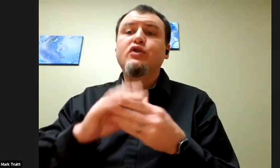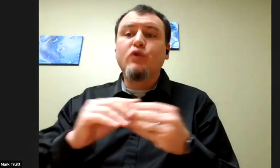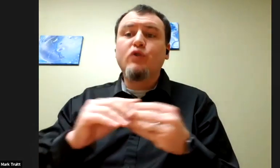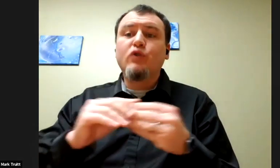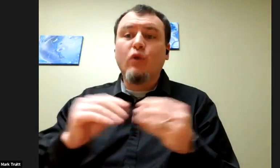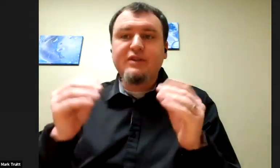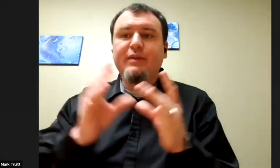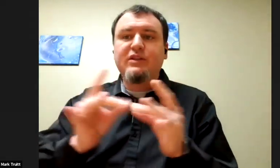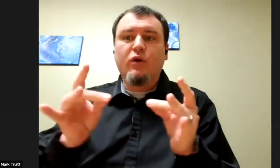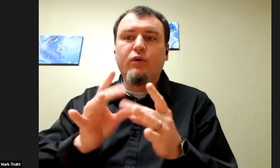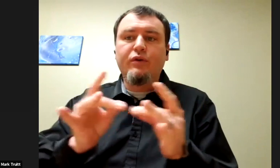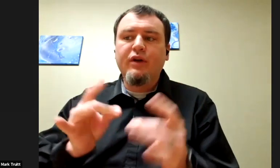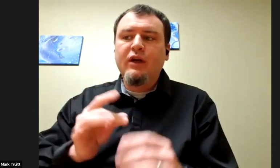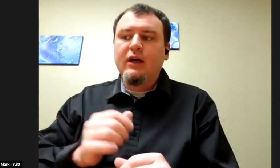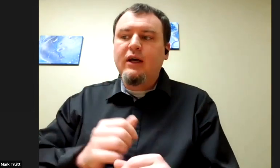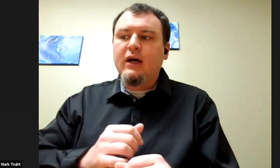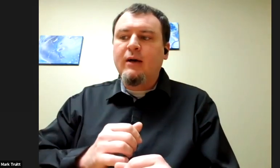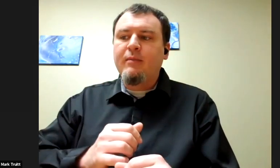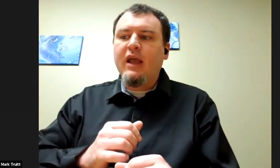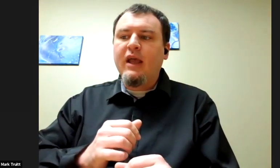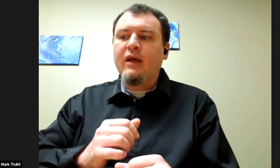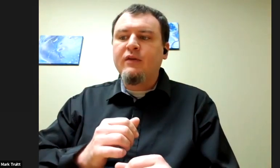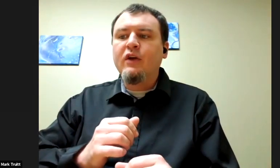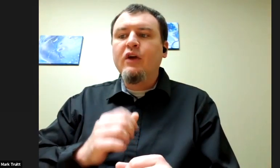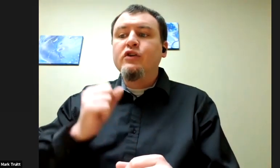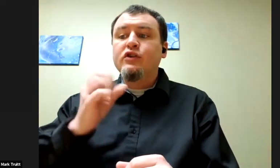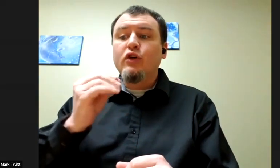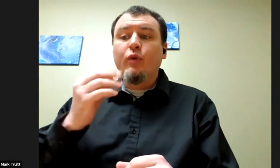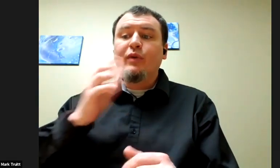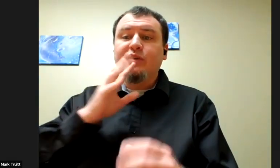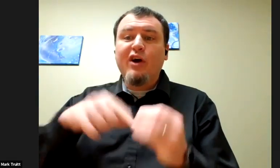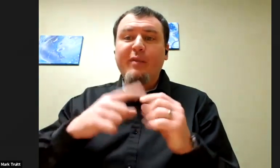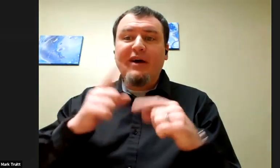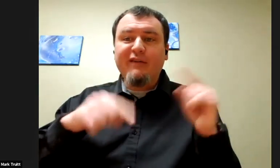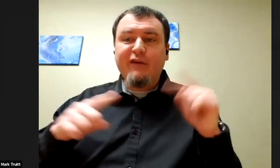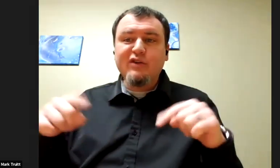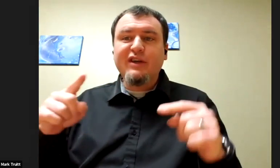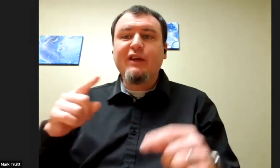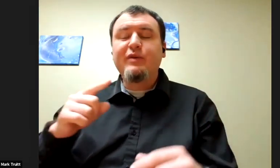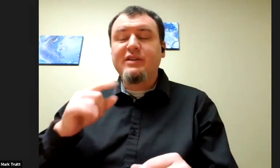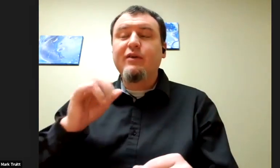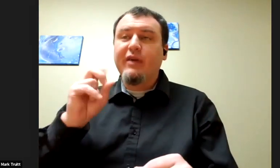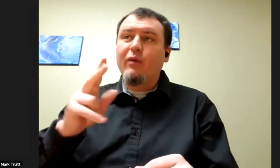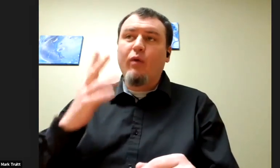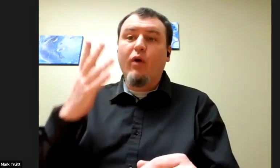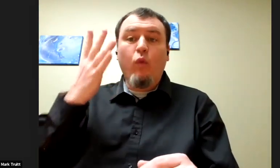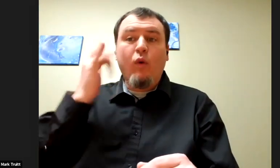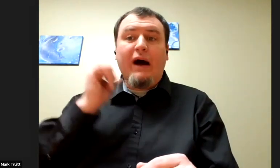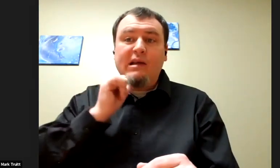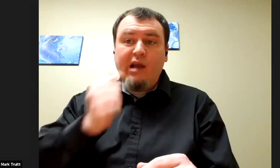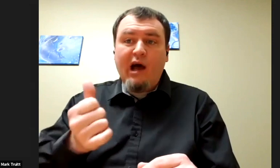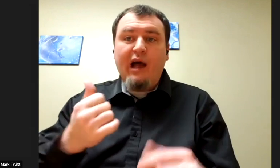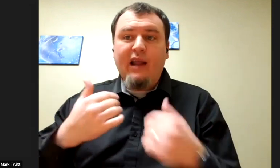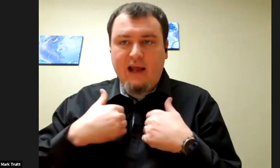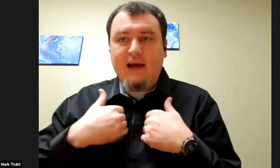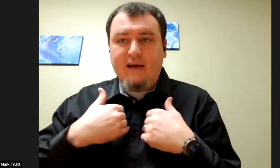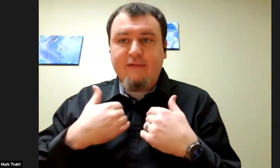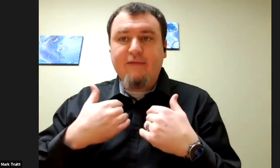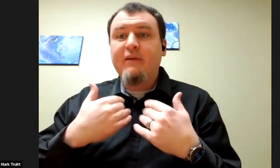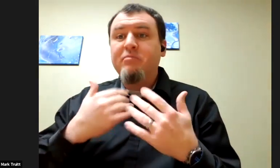more stories to be told. And so when we talk about diversity, we say, okay, well, why